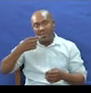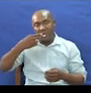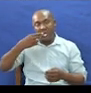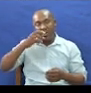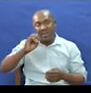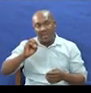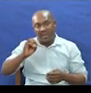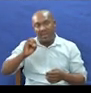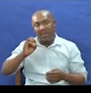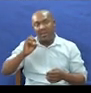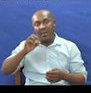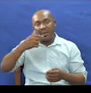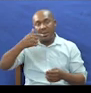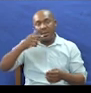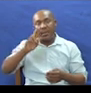Through.